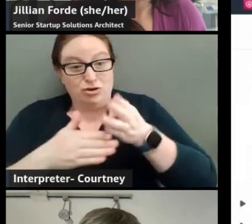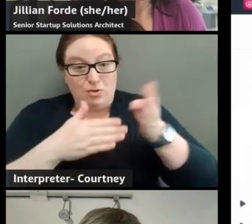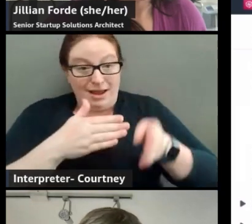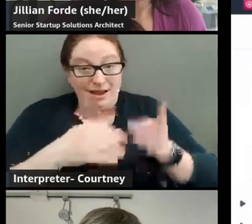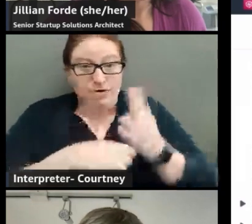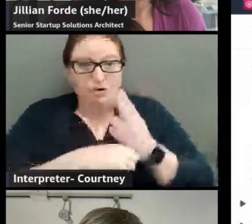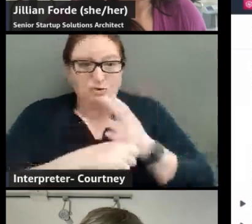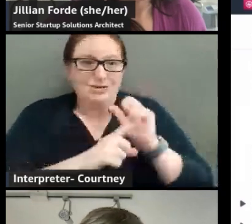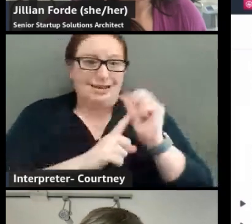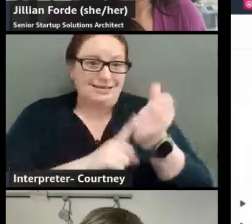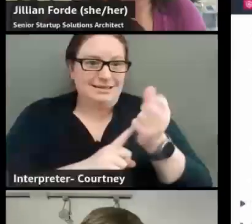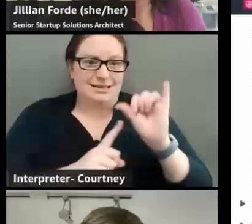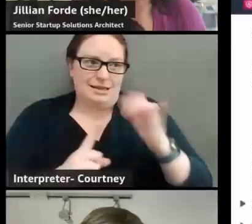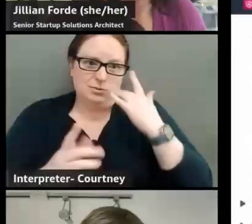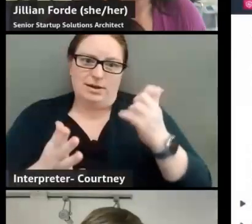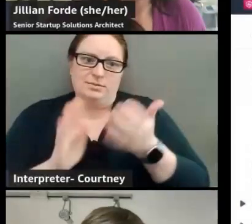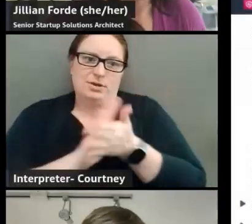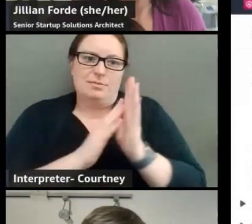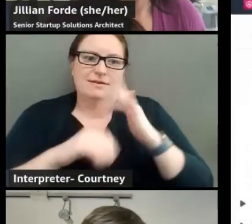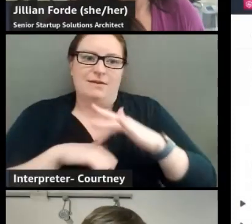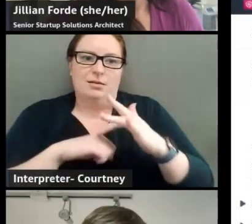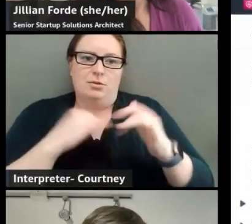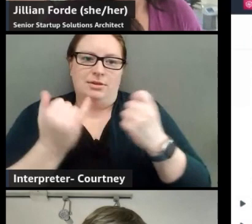made generally available this week.